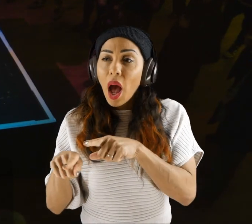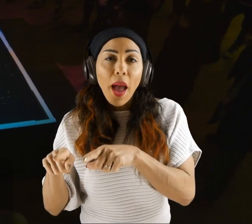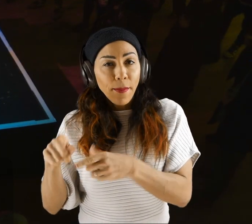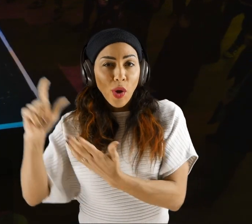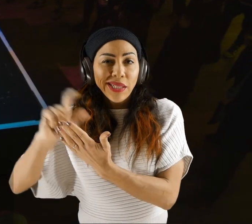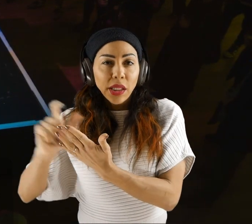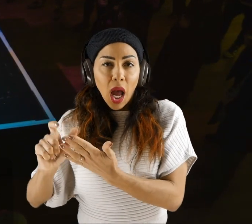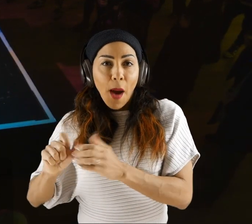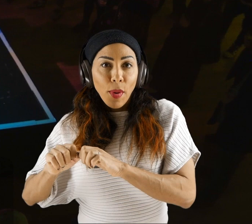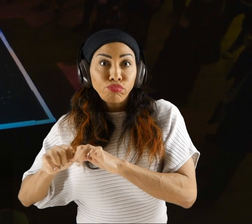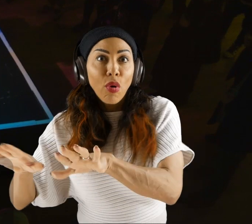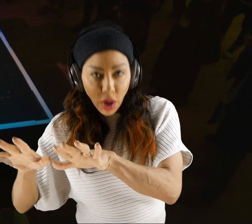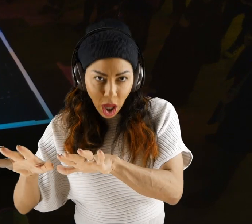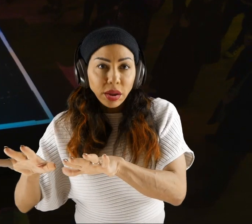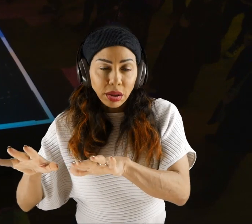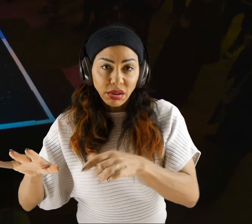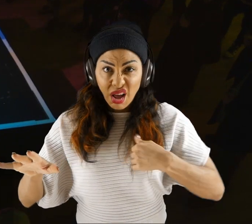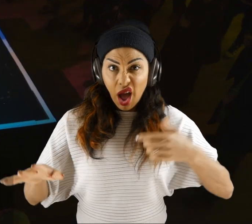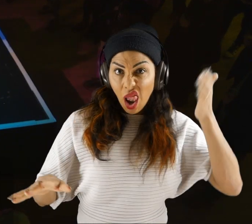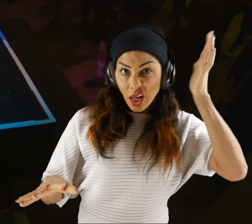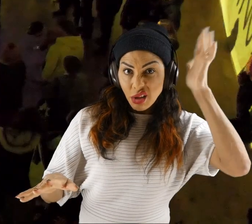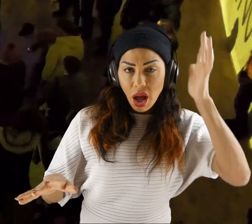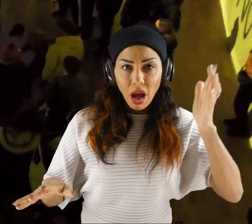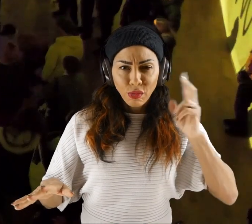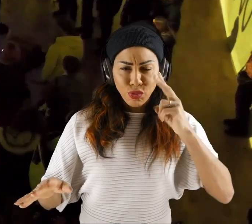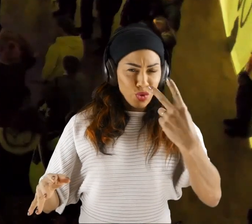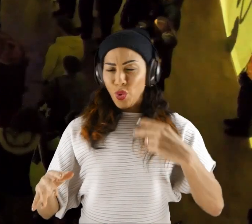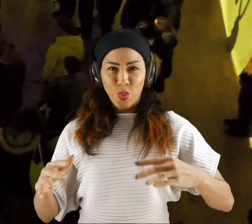on Instagram at the same time as I do the lecture. It's going to look weird.